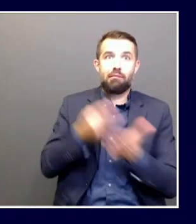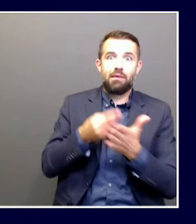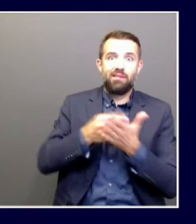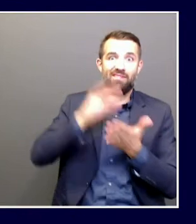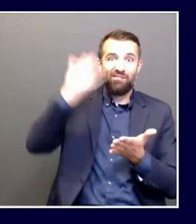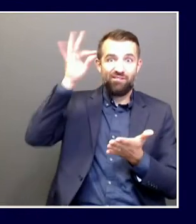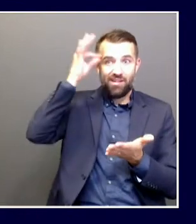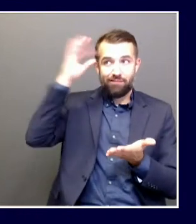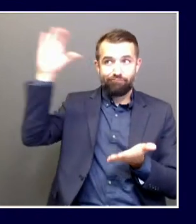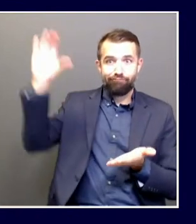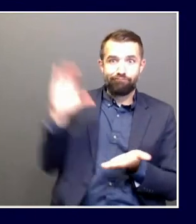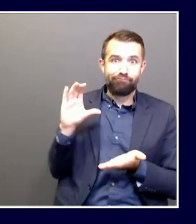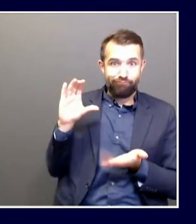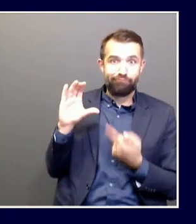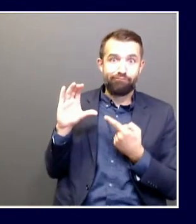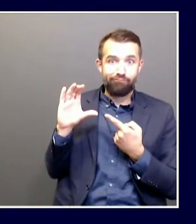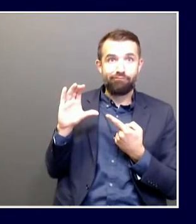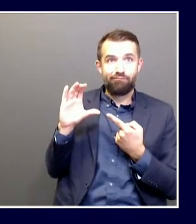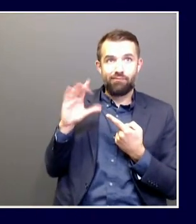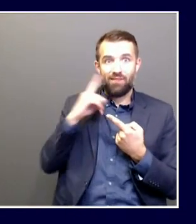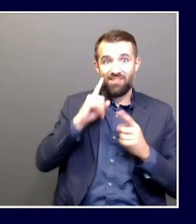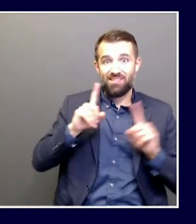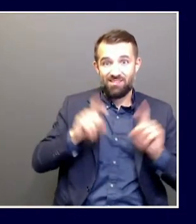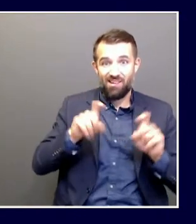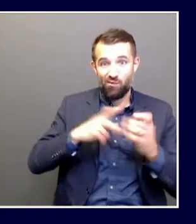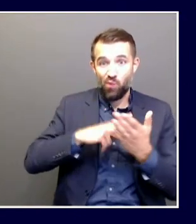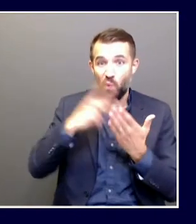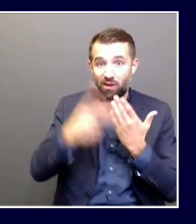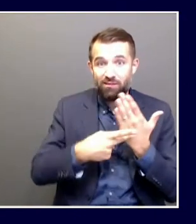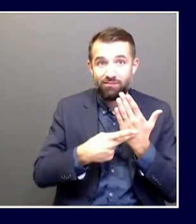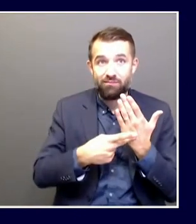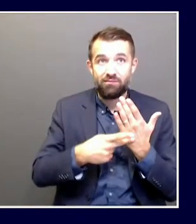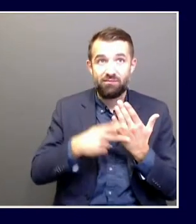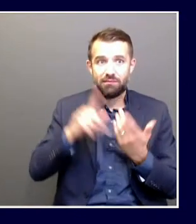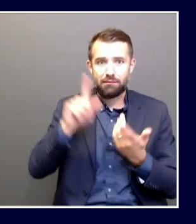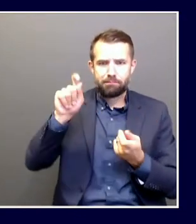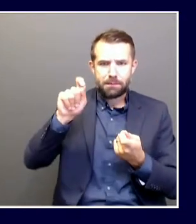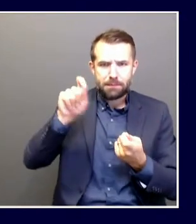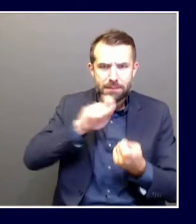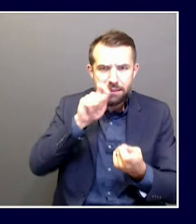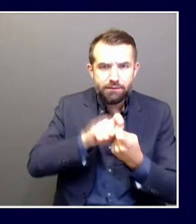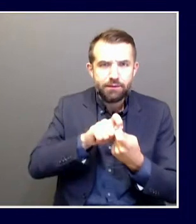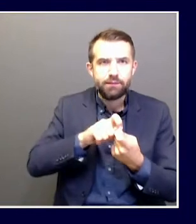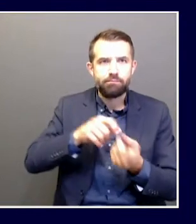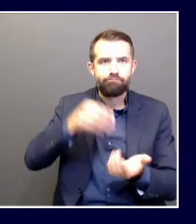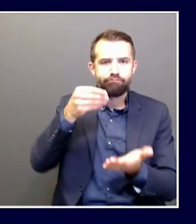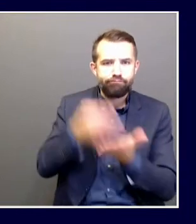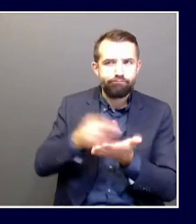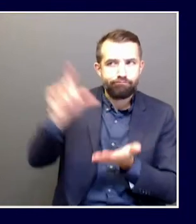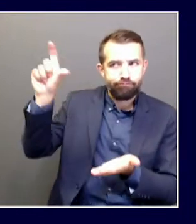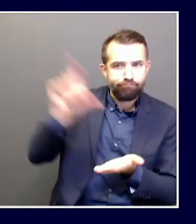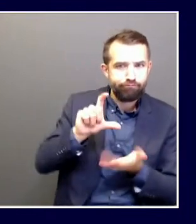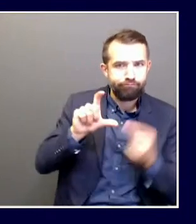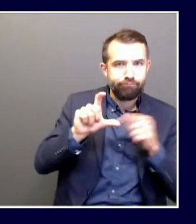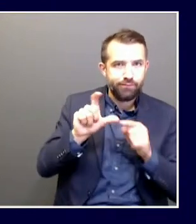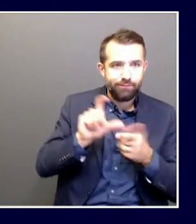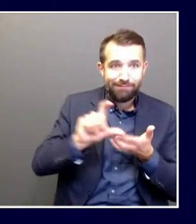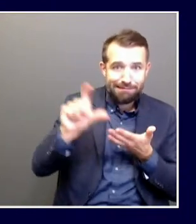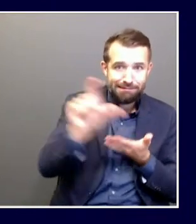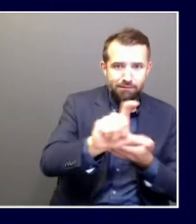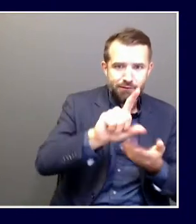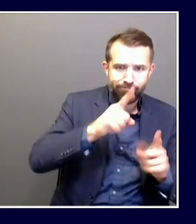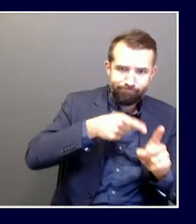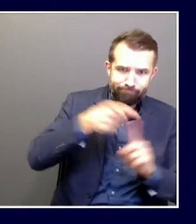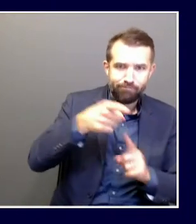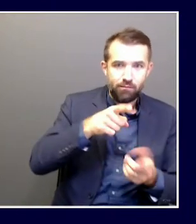So we were able, for example, to use the very specific school funding from the US CDC last spring